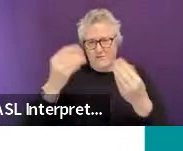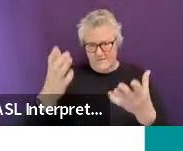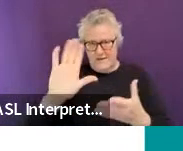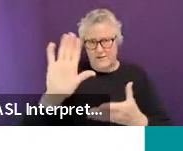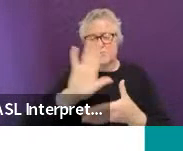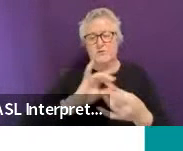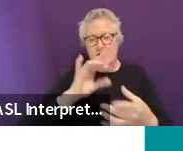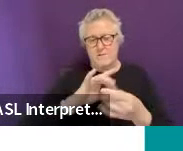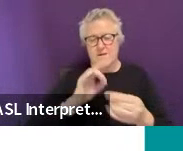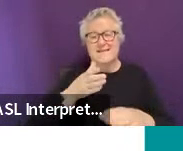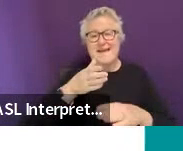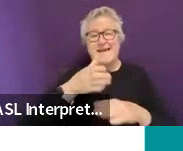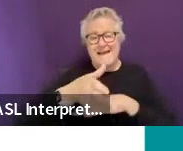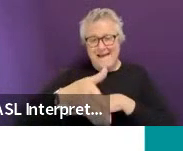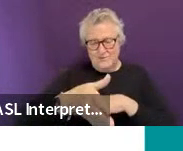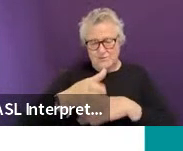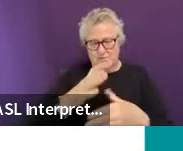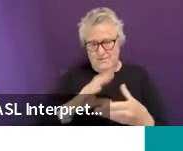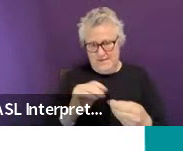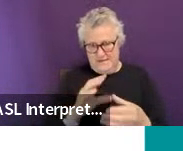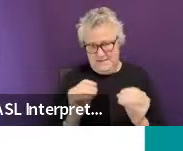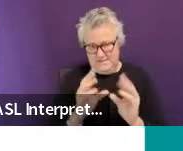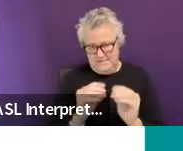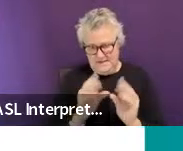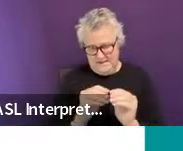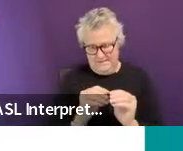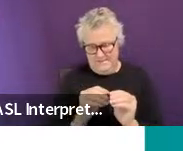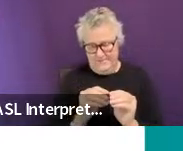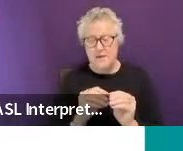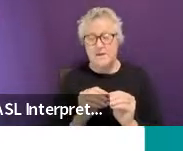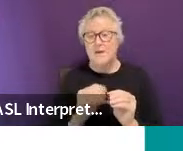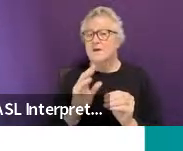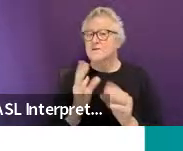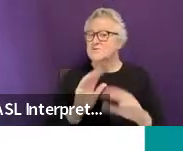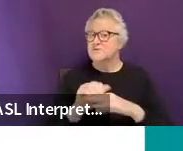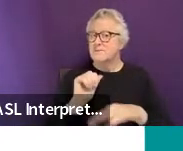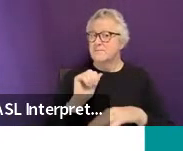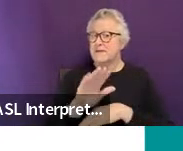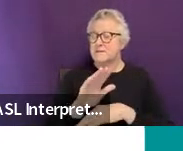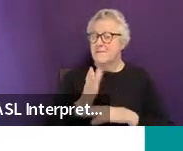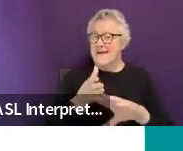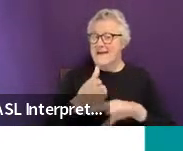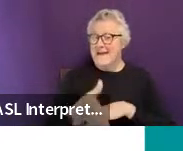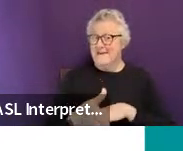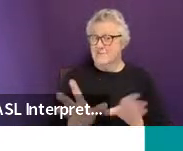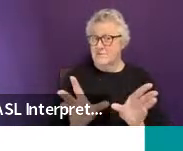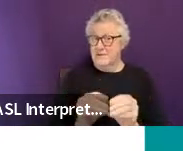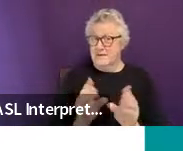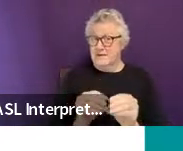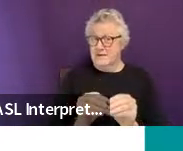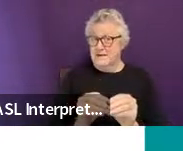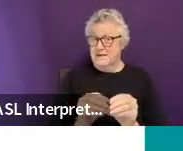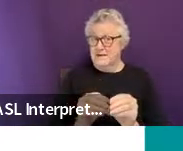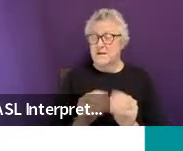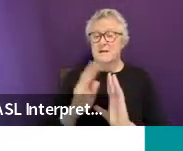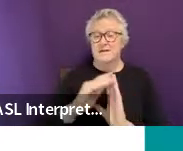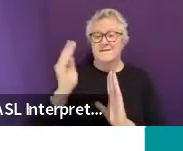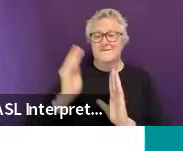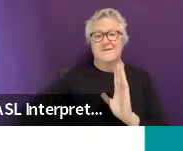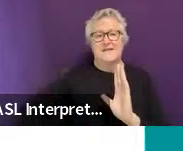To submit comments after the meeting, fill out the comment form on program website or email comments to